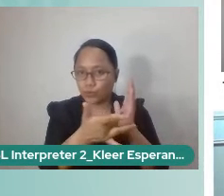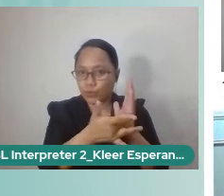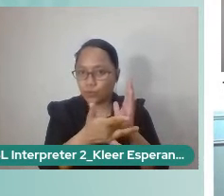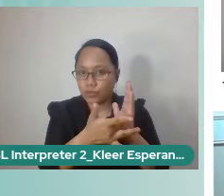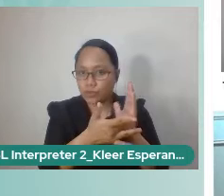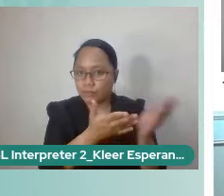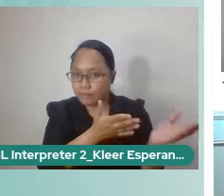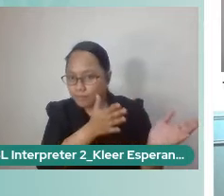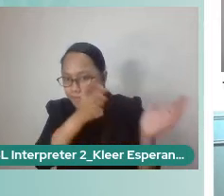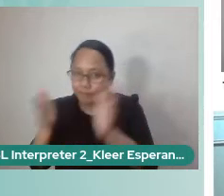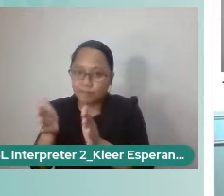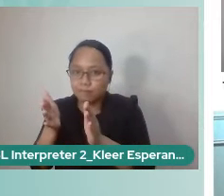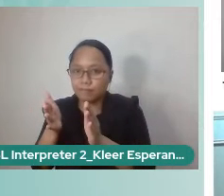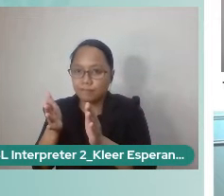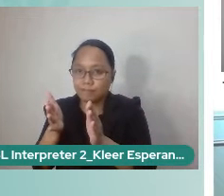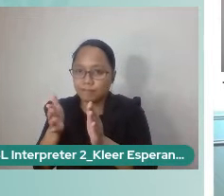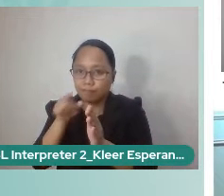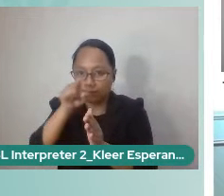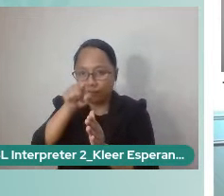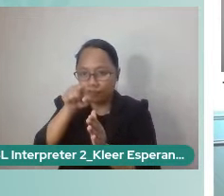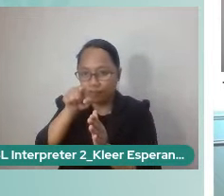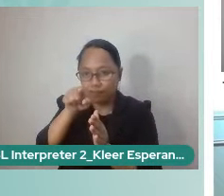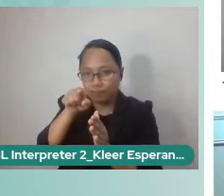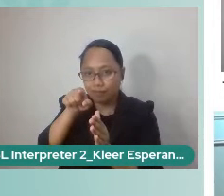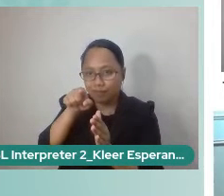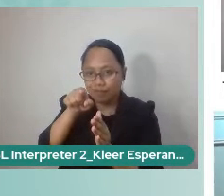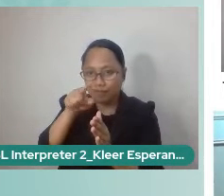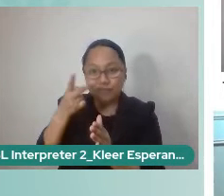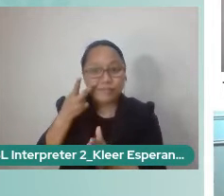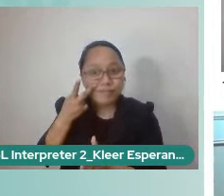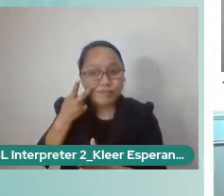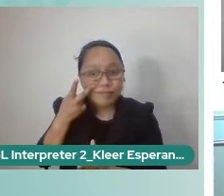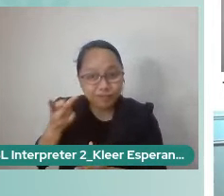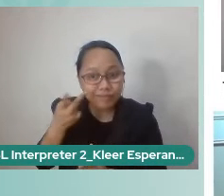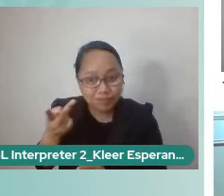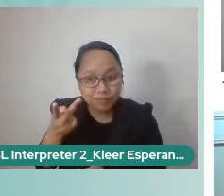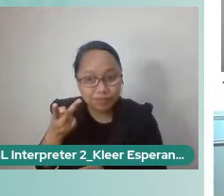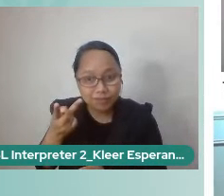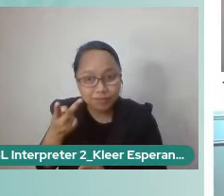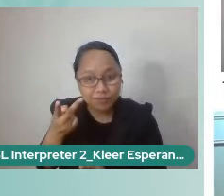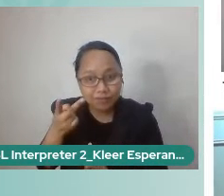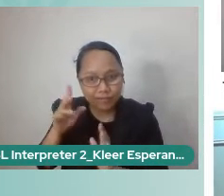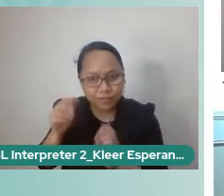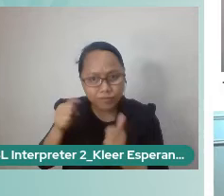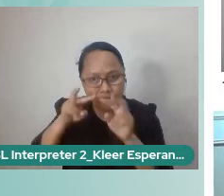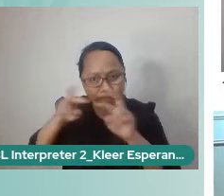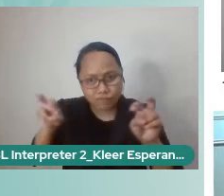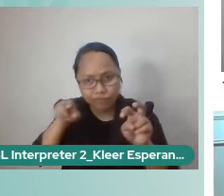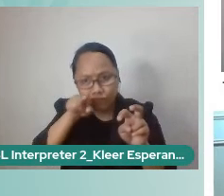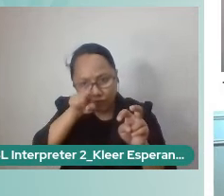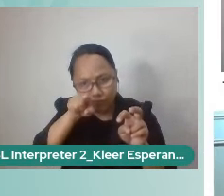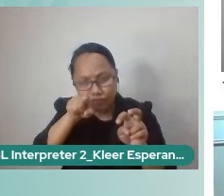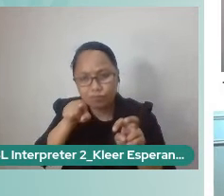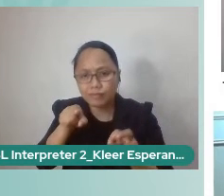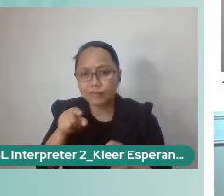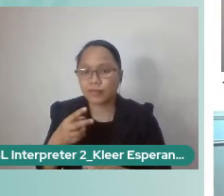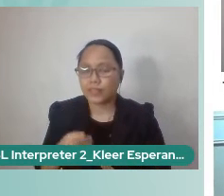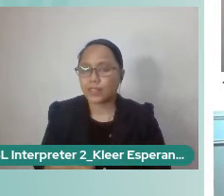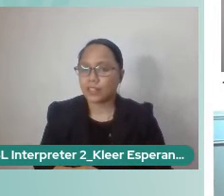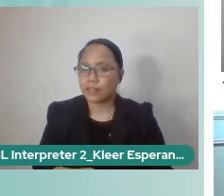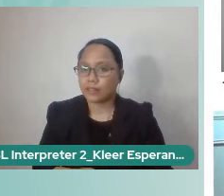there is no news about leads. It is a treatment that we have been promoted the last few years.